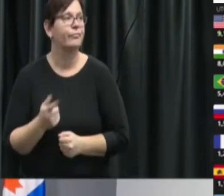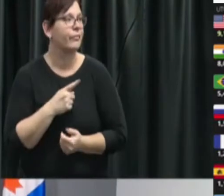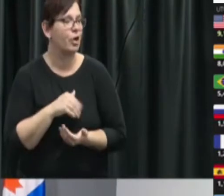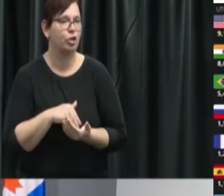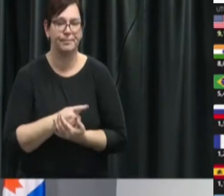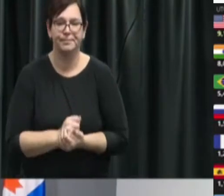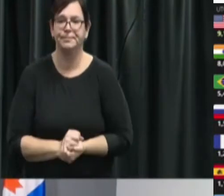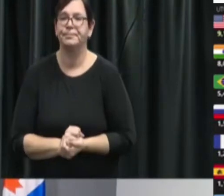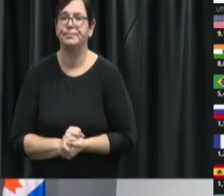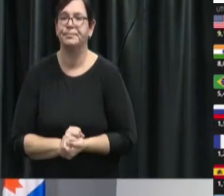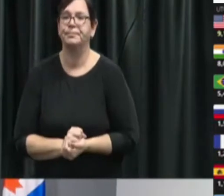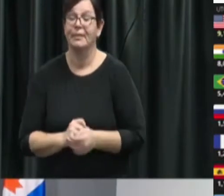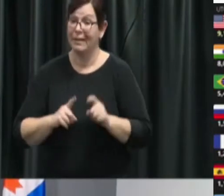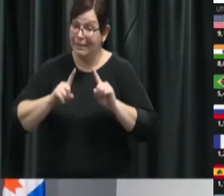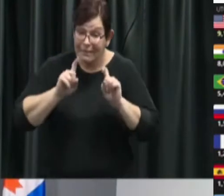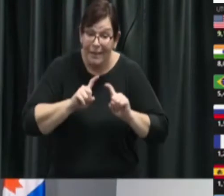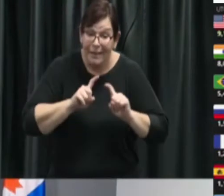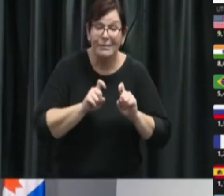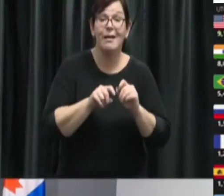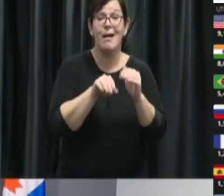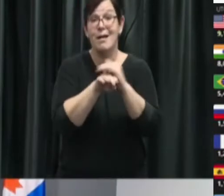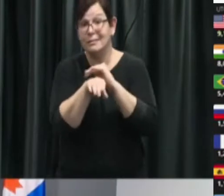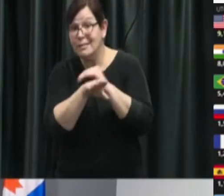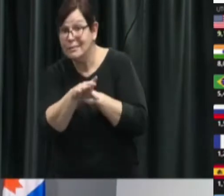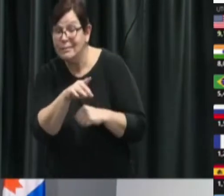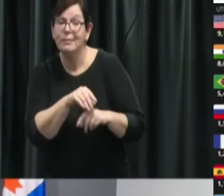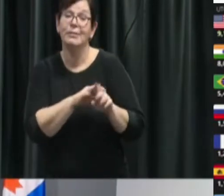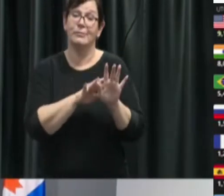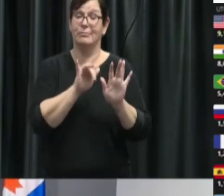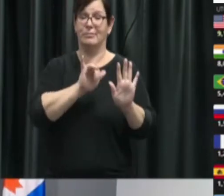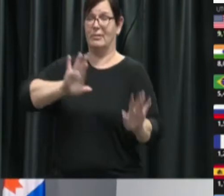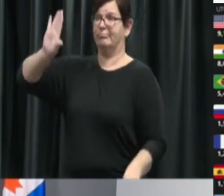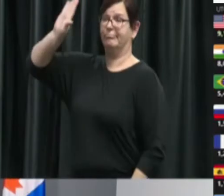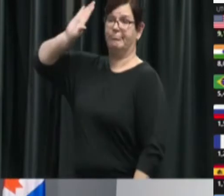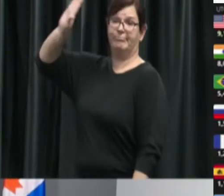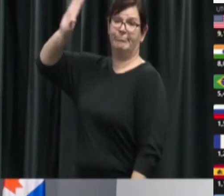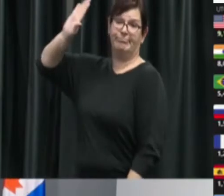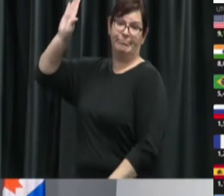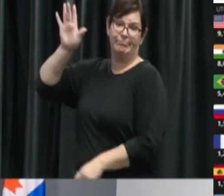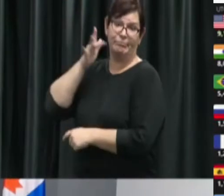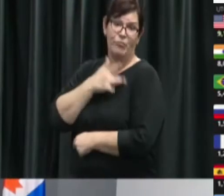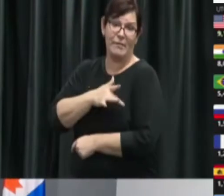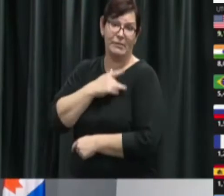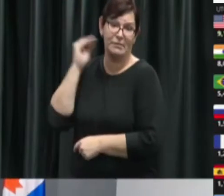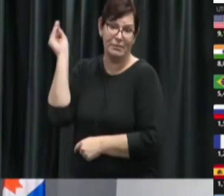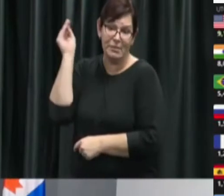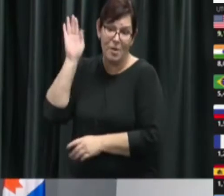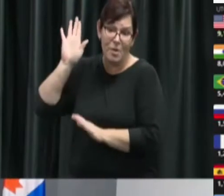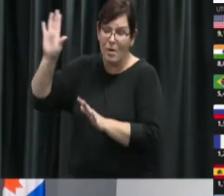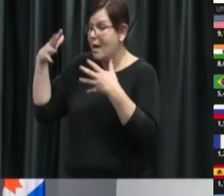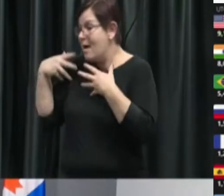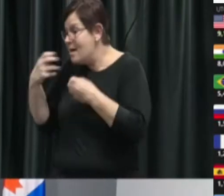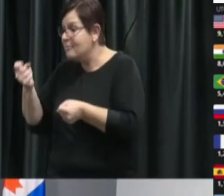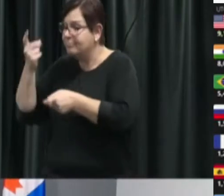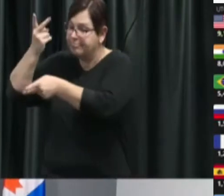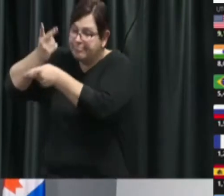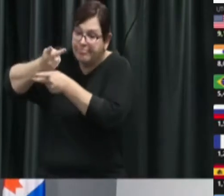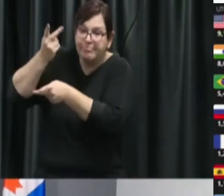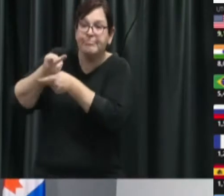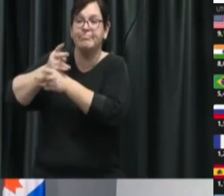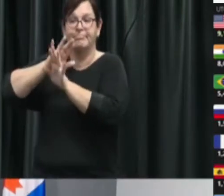is really something that is under the provincial jurisdiction. They oversee all of healthcare, and testing is indeed part